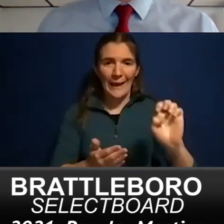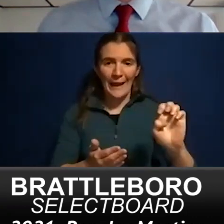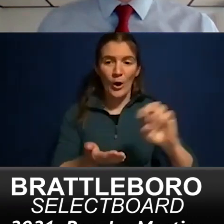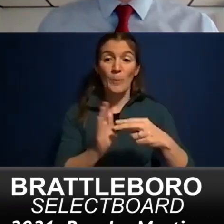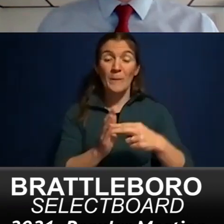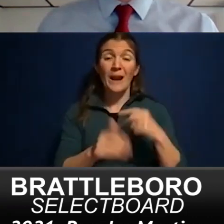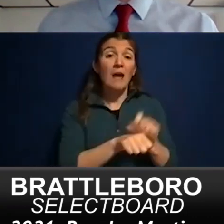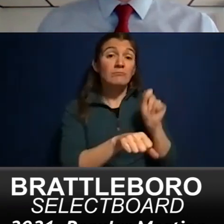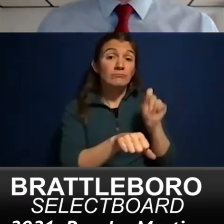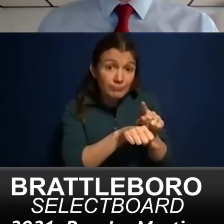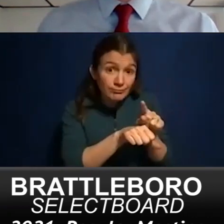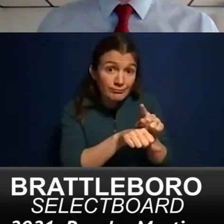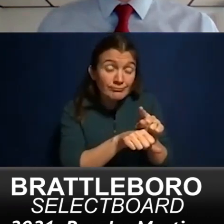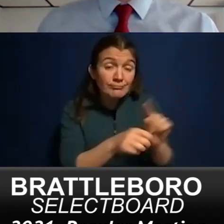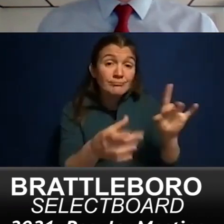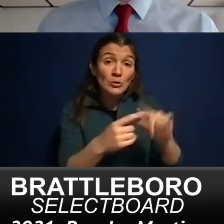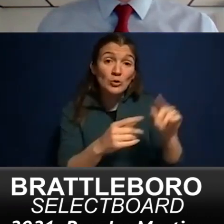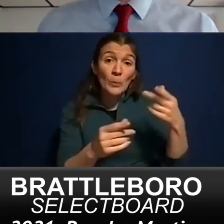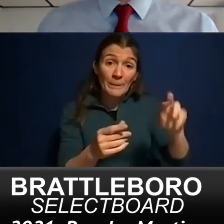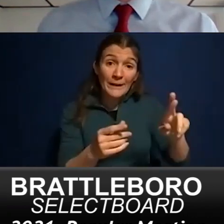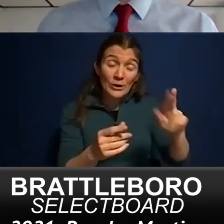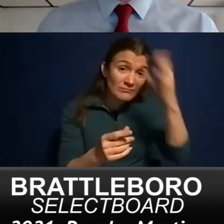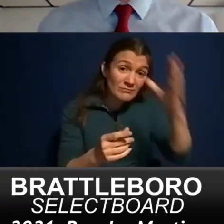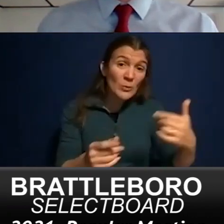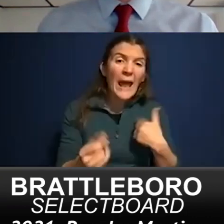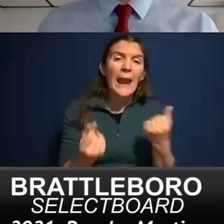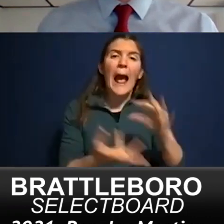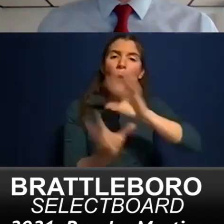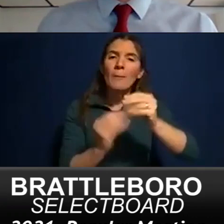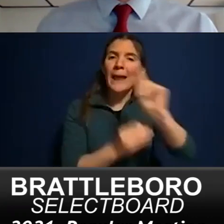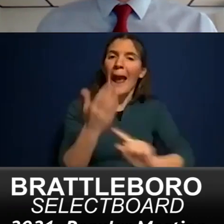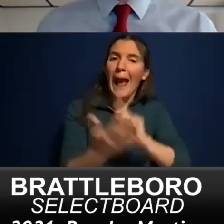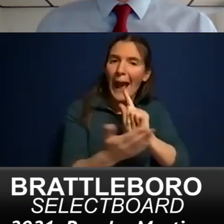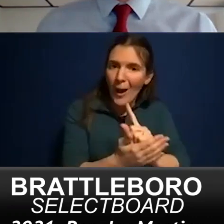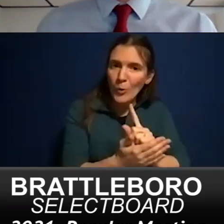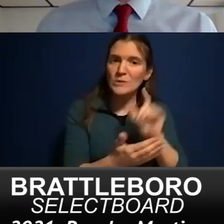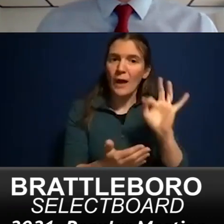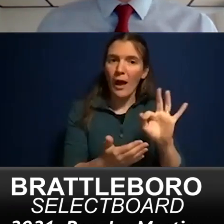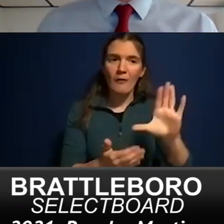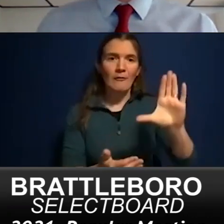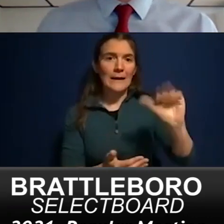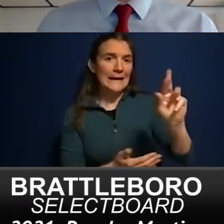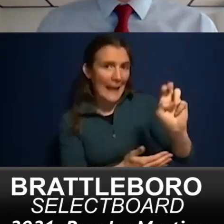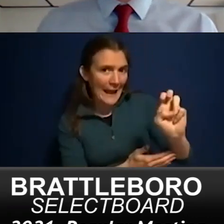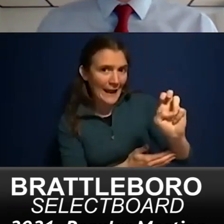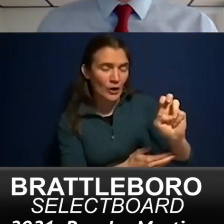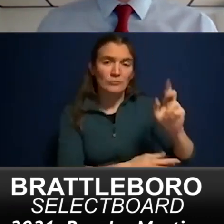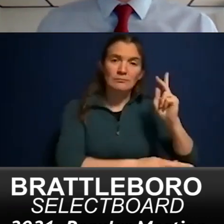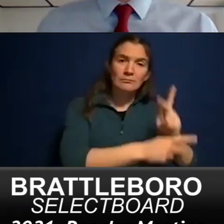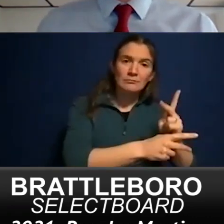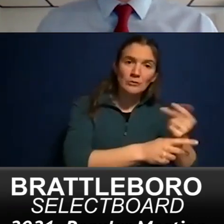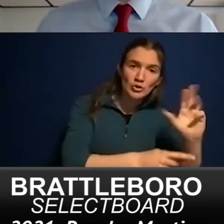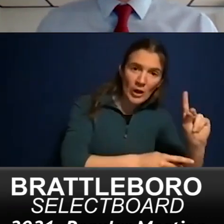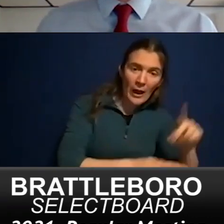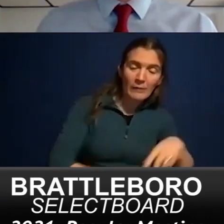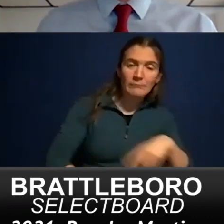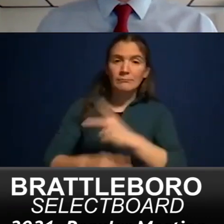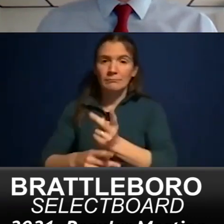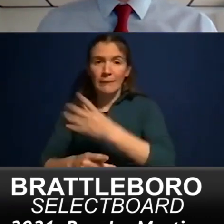Peter each month, you can say, we had this many hours of childcare or elder care, and we